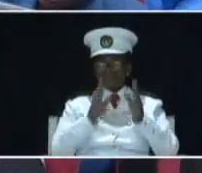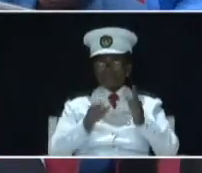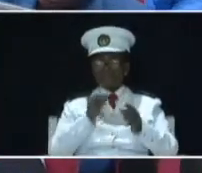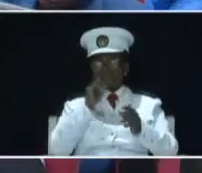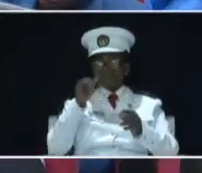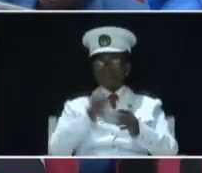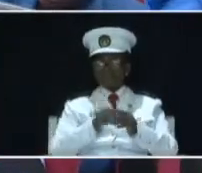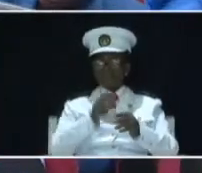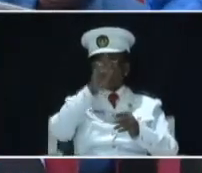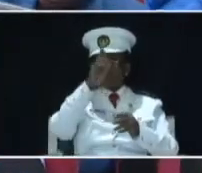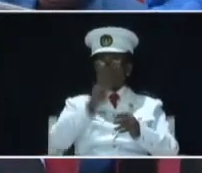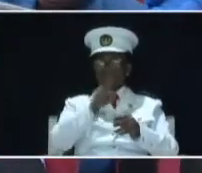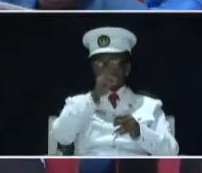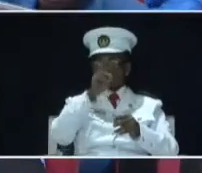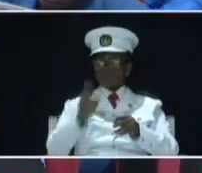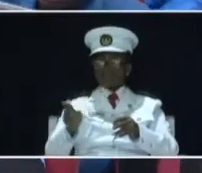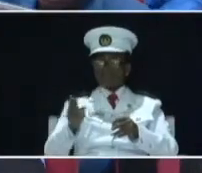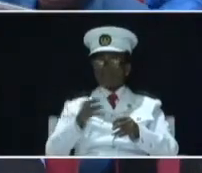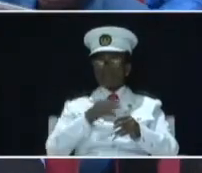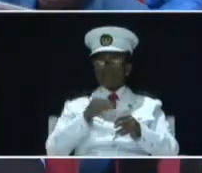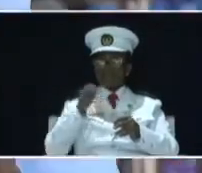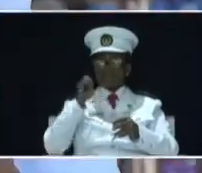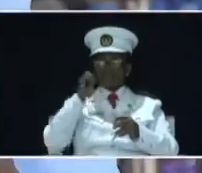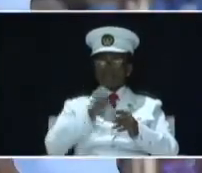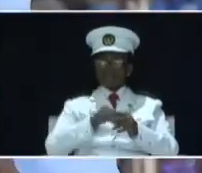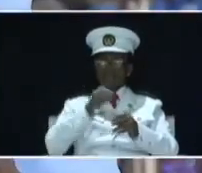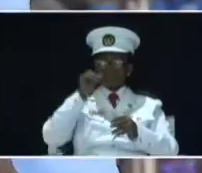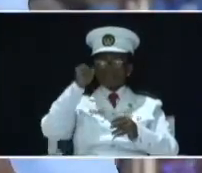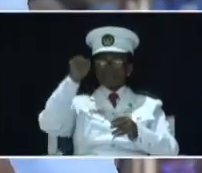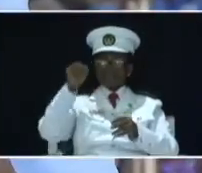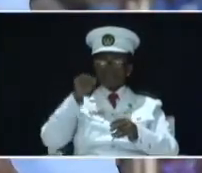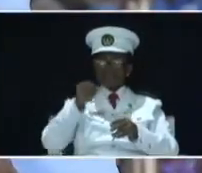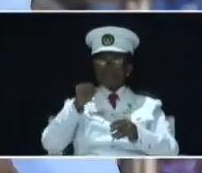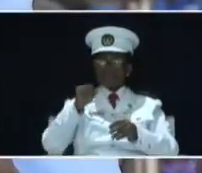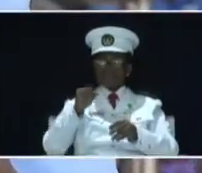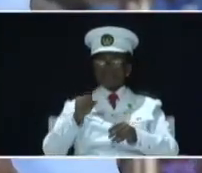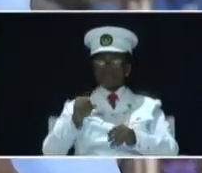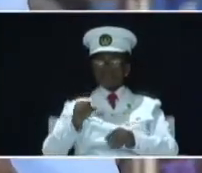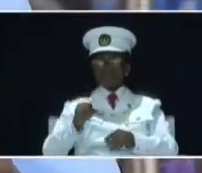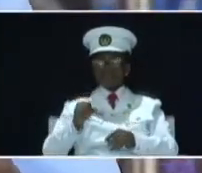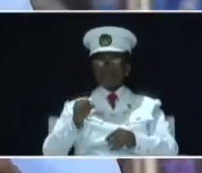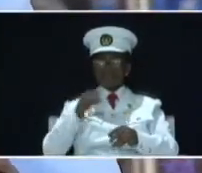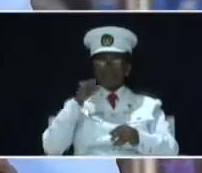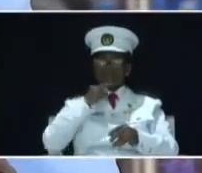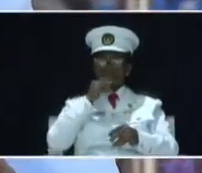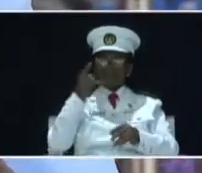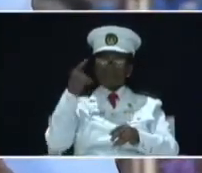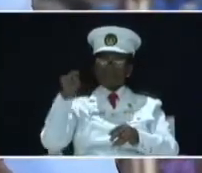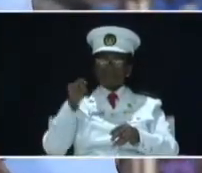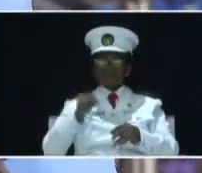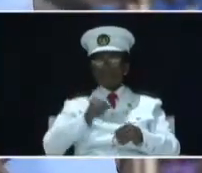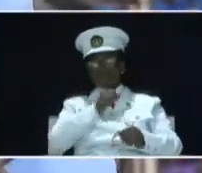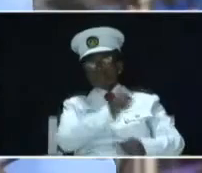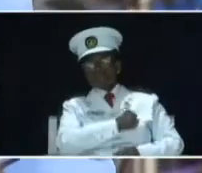And in his name, I say to the soldiers under me, come, go, they go.